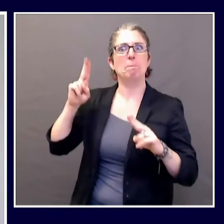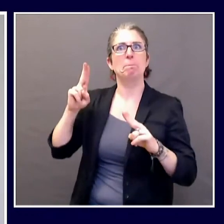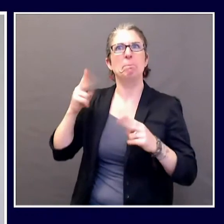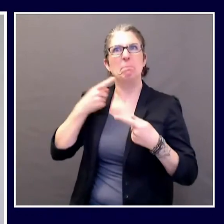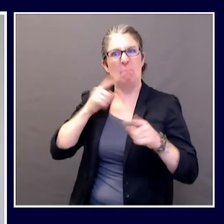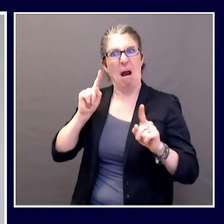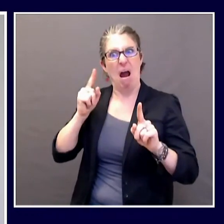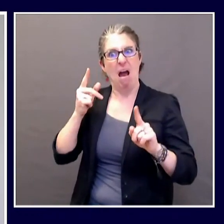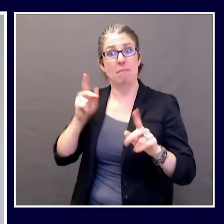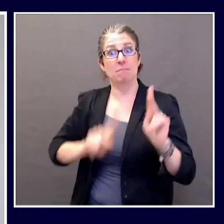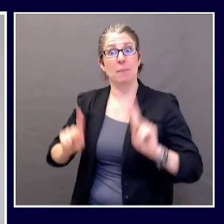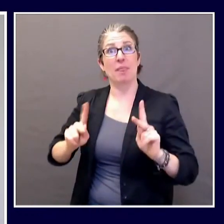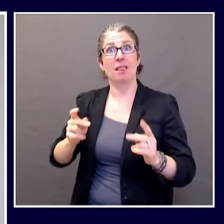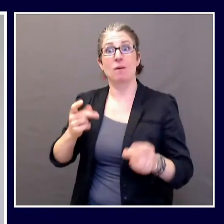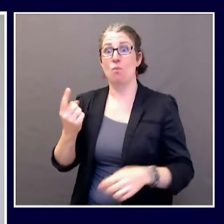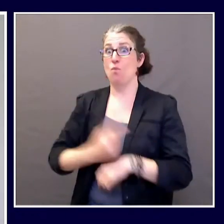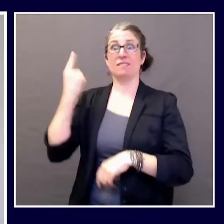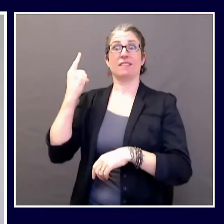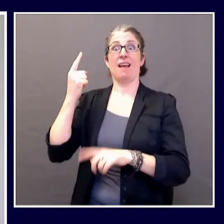state,